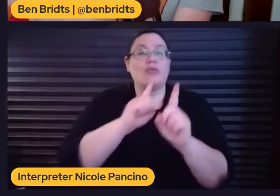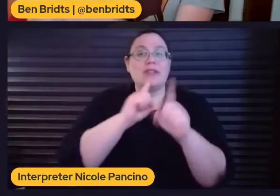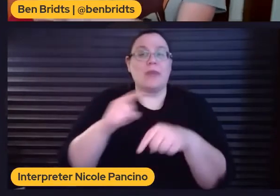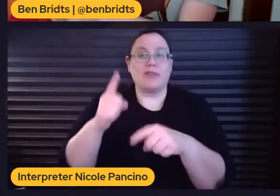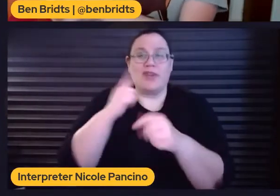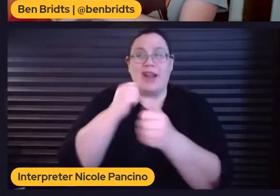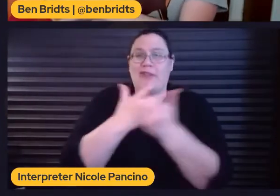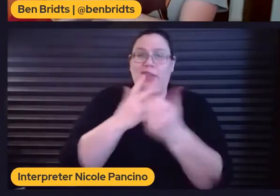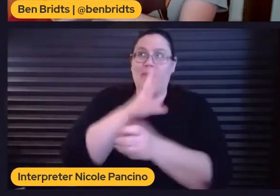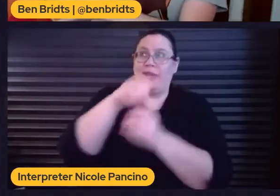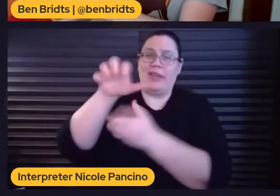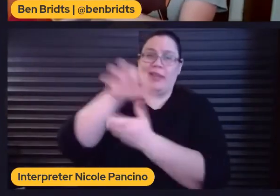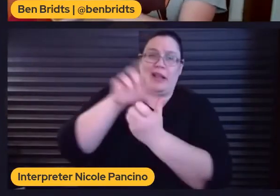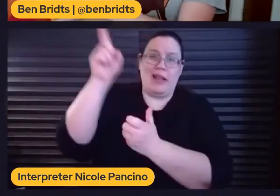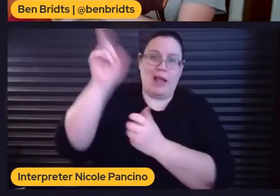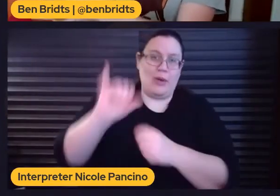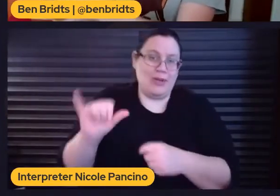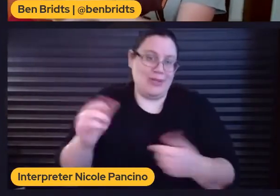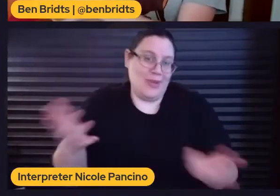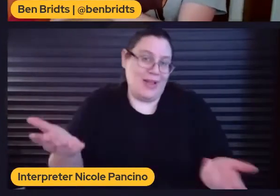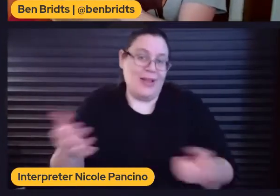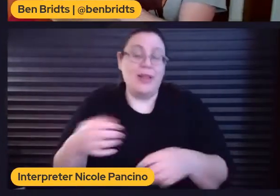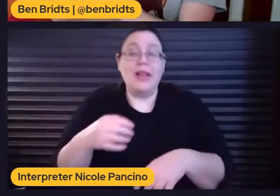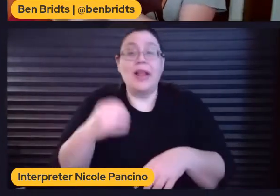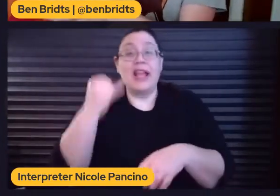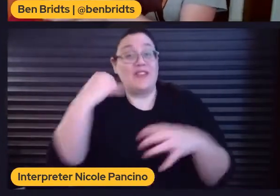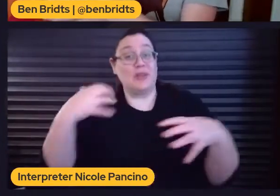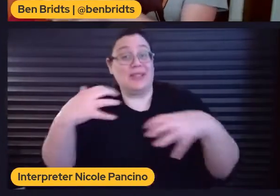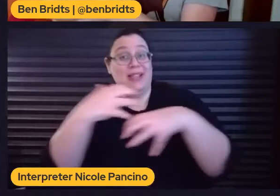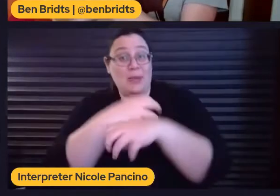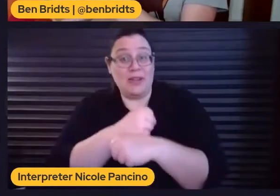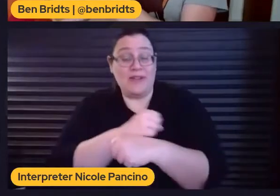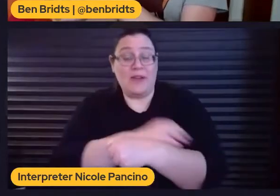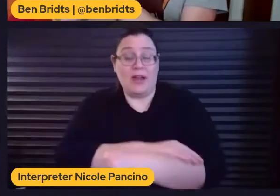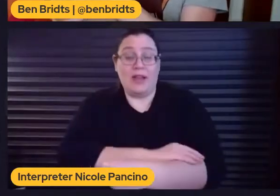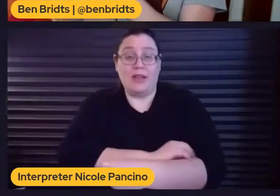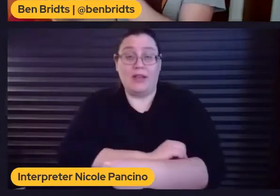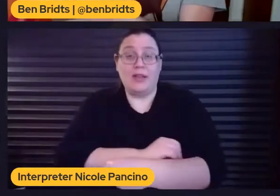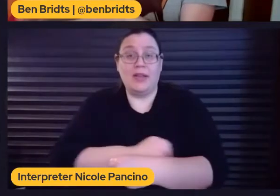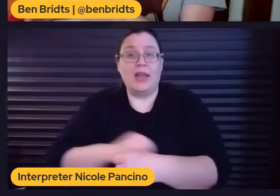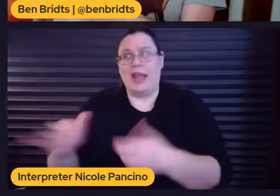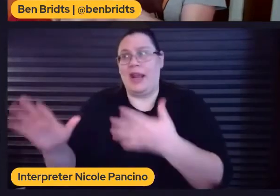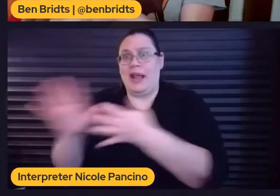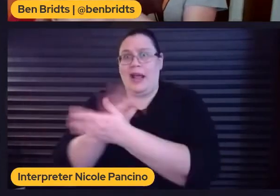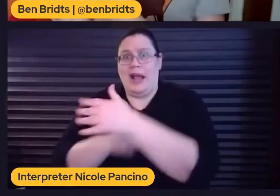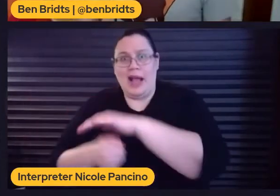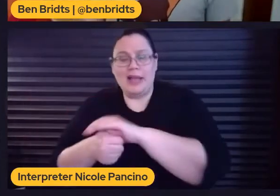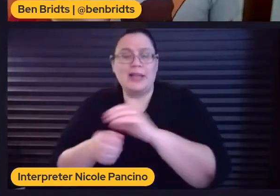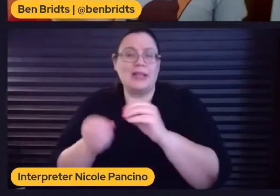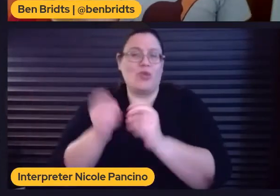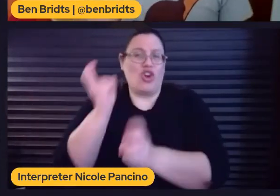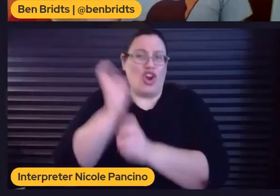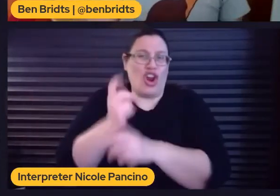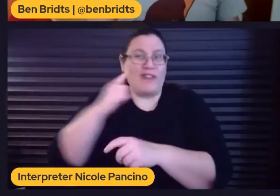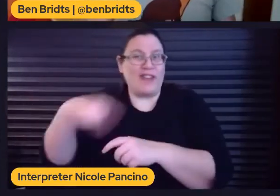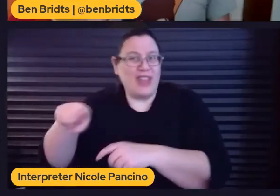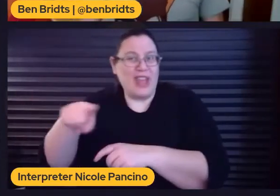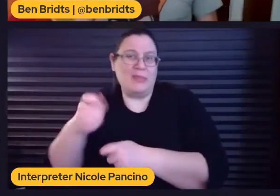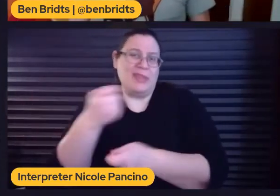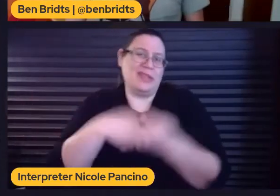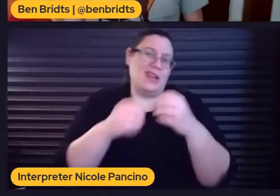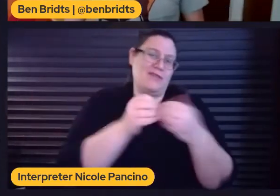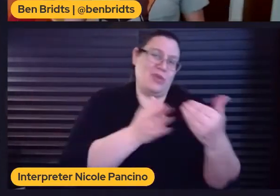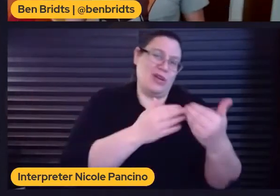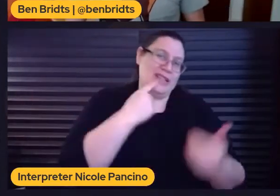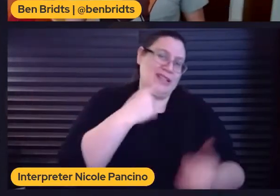as well. And if you simplify that and hide that away, then you're just making it harder for them instead of easier. That's right.